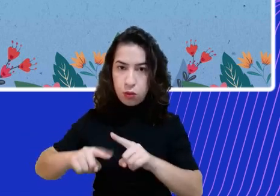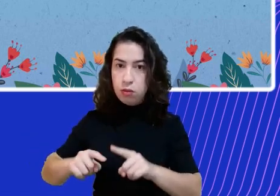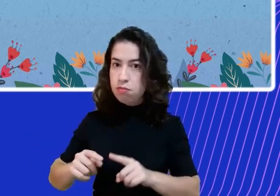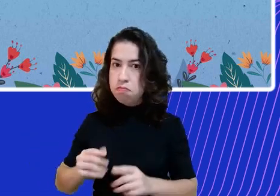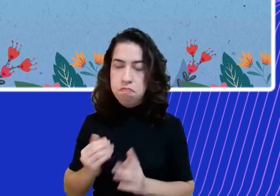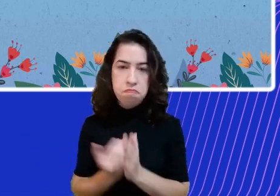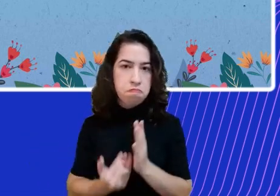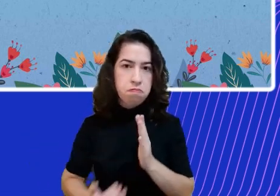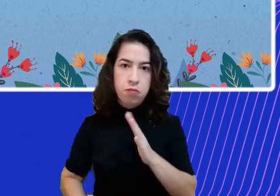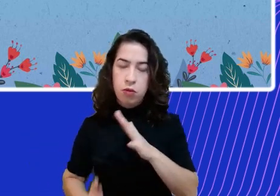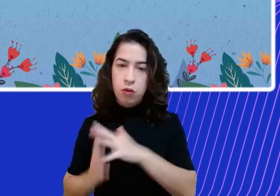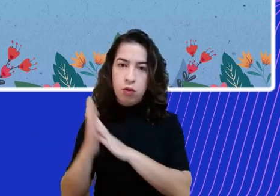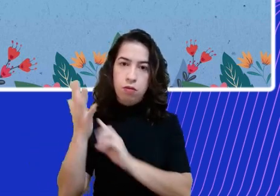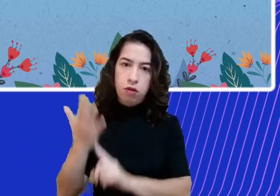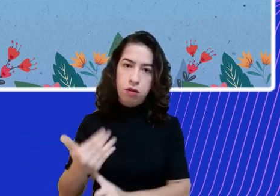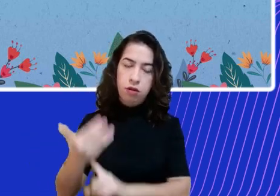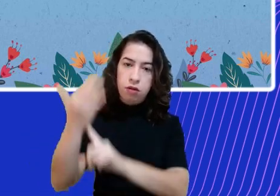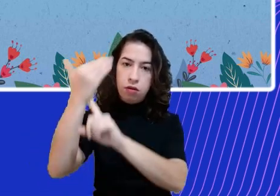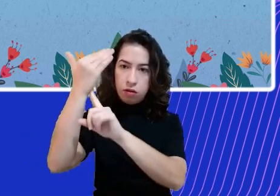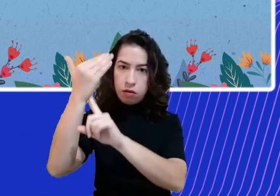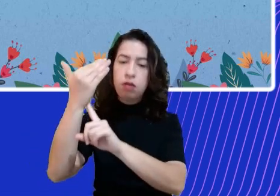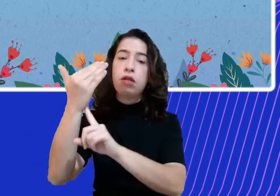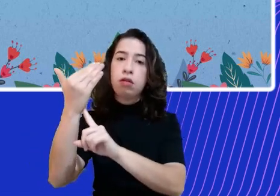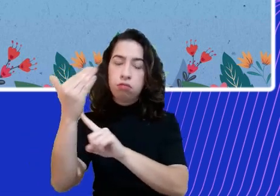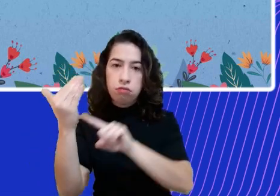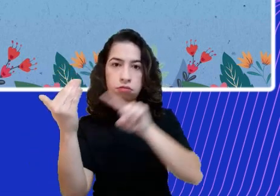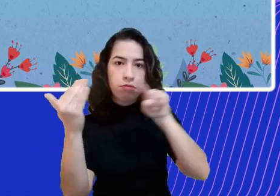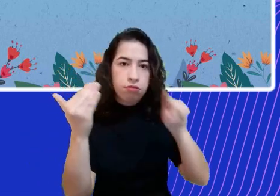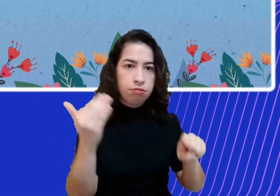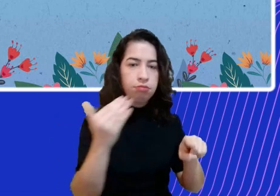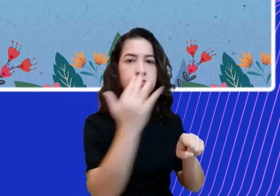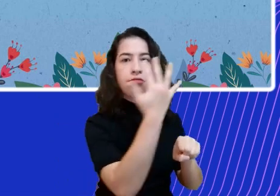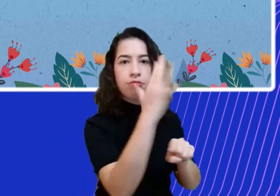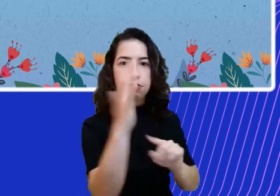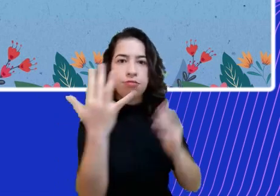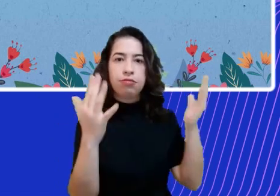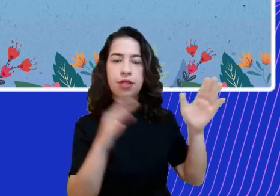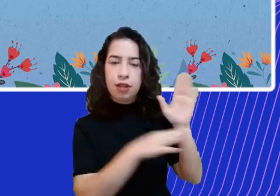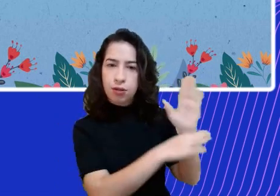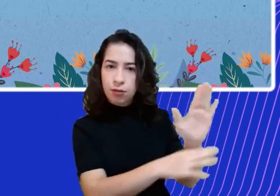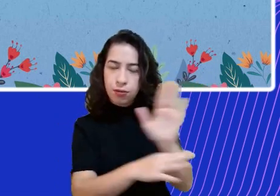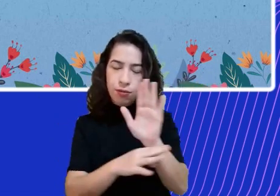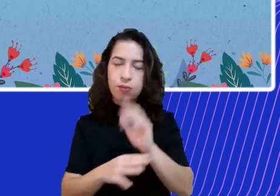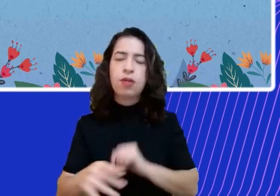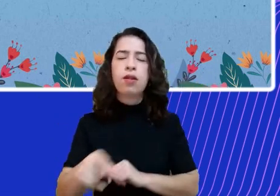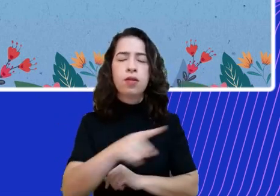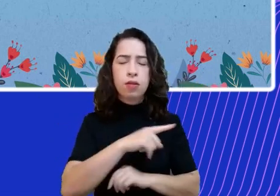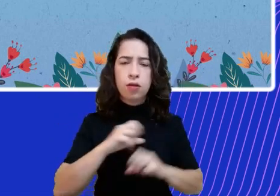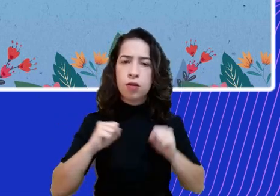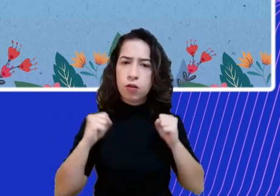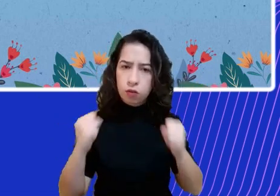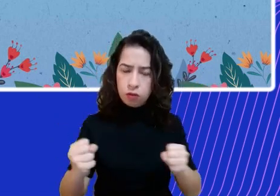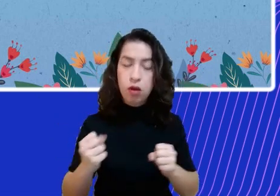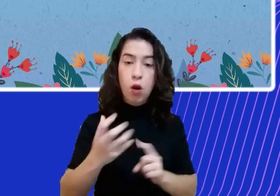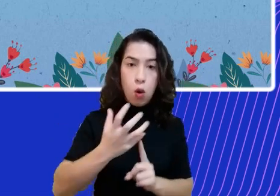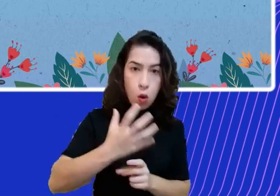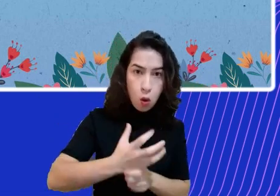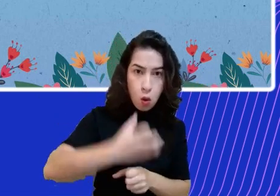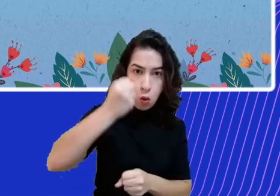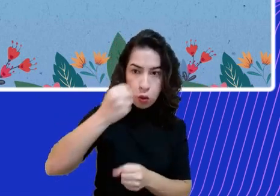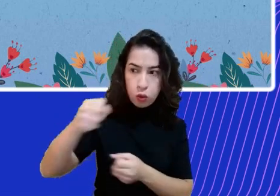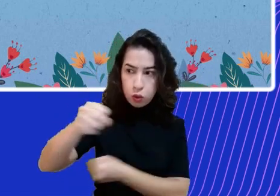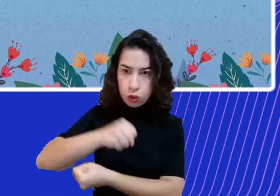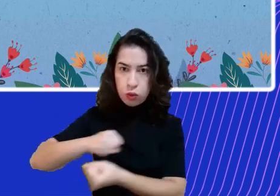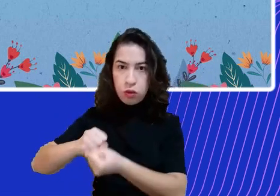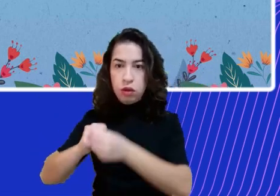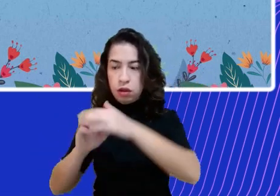greatest technology that there is. And we are also working for nature. We are trying to get profit, sustainability,